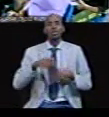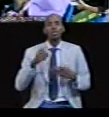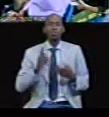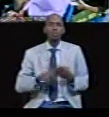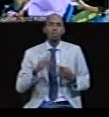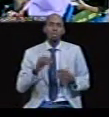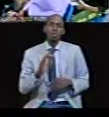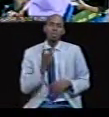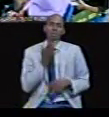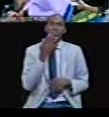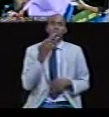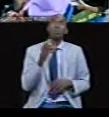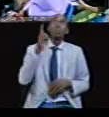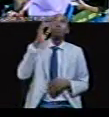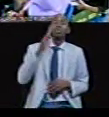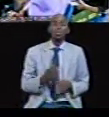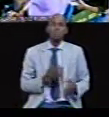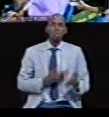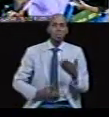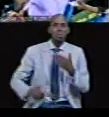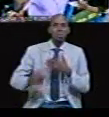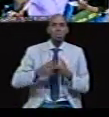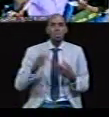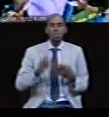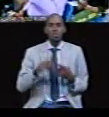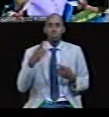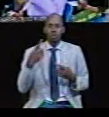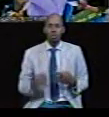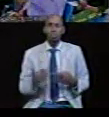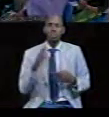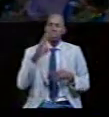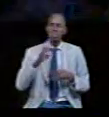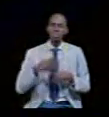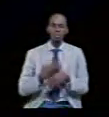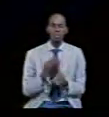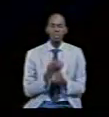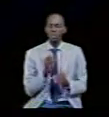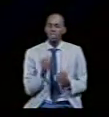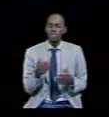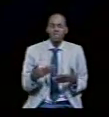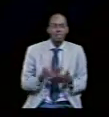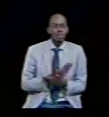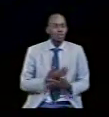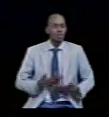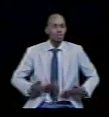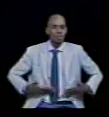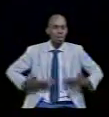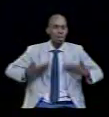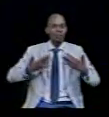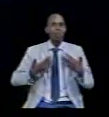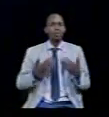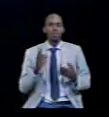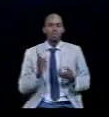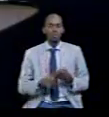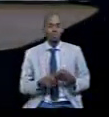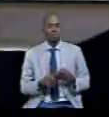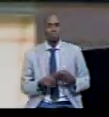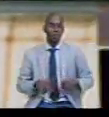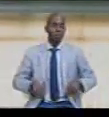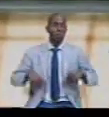God, restoration into regeneration, a new life, a new approach to life.